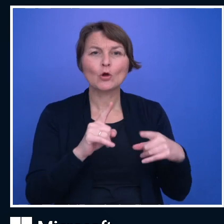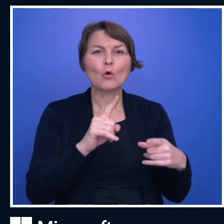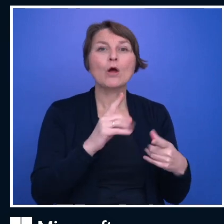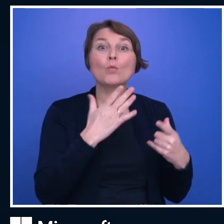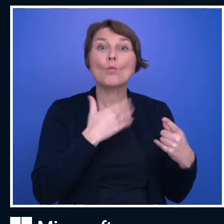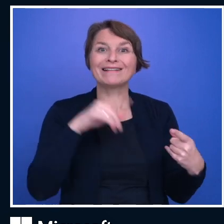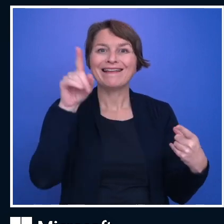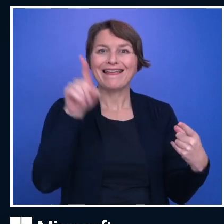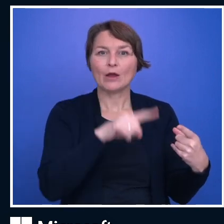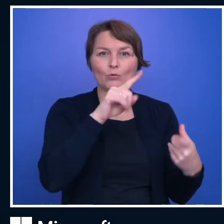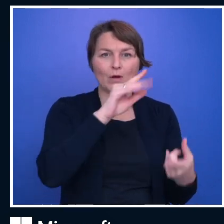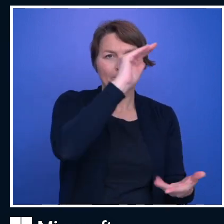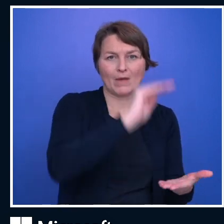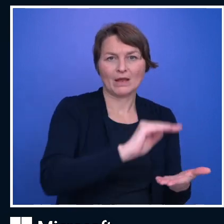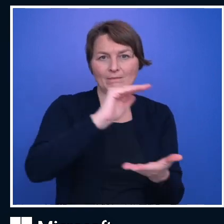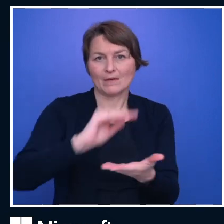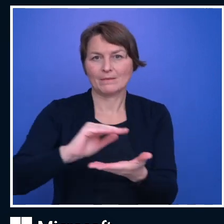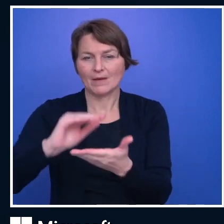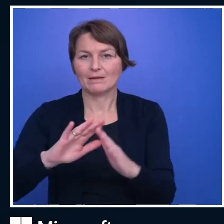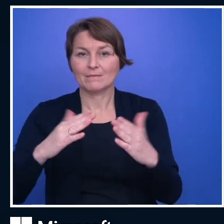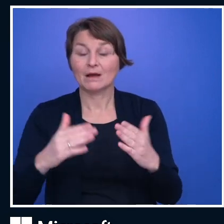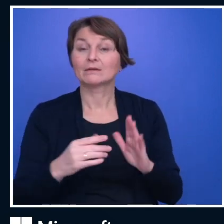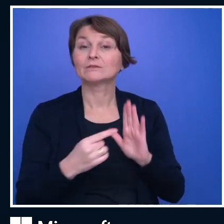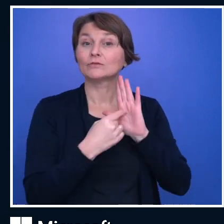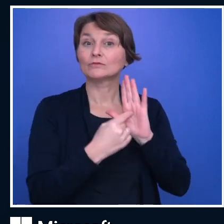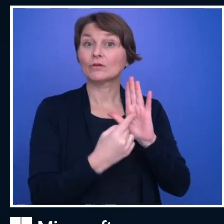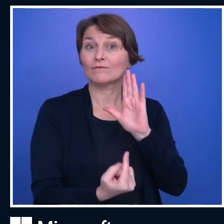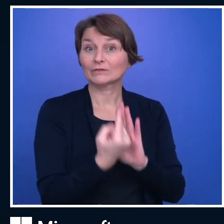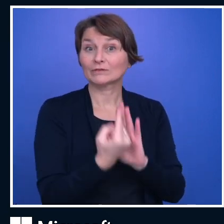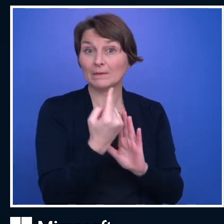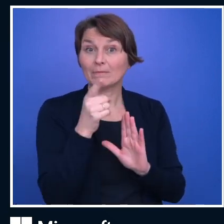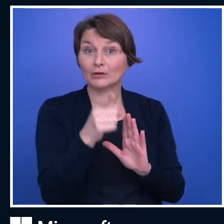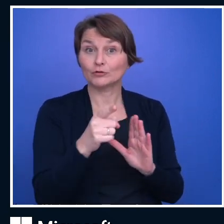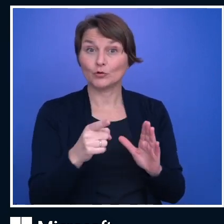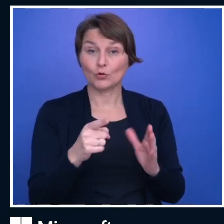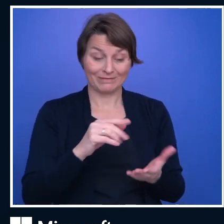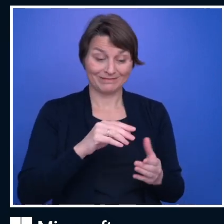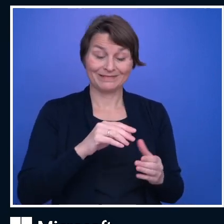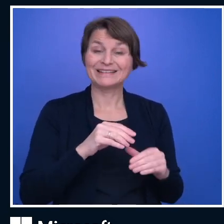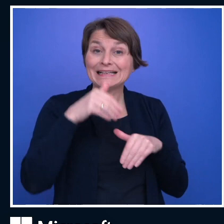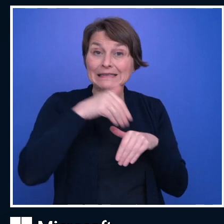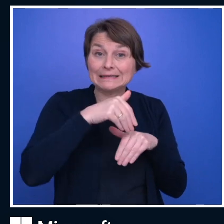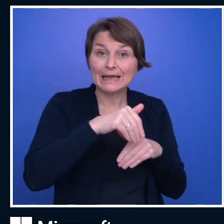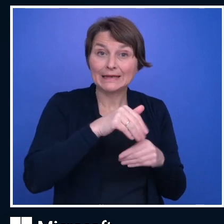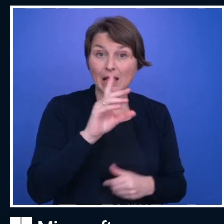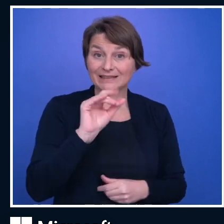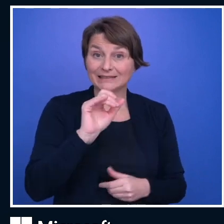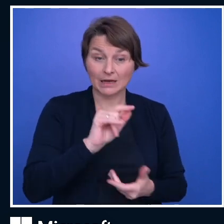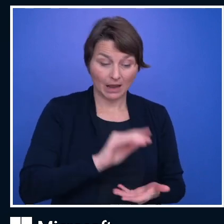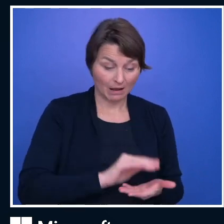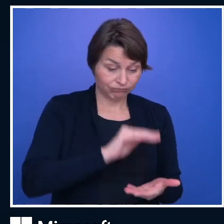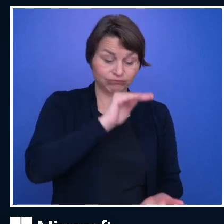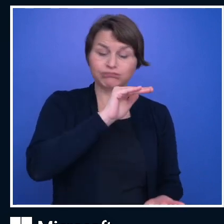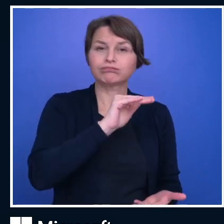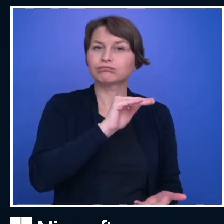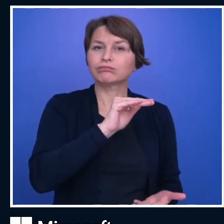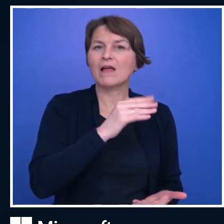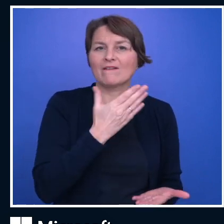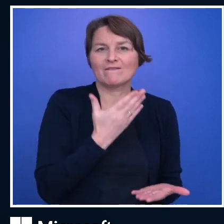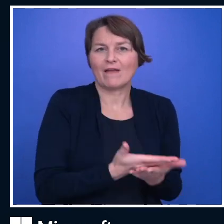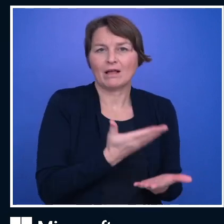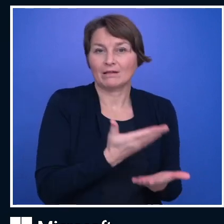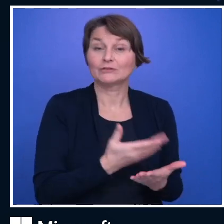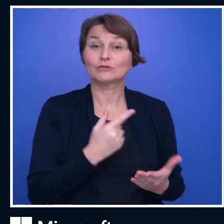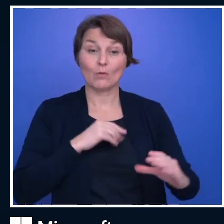argue that in case your data set that you've taken is not balanced. So when I say balanced data set, what I mean is that your inputs, half of